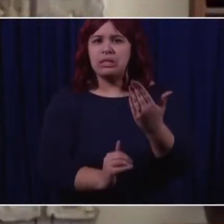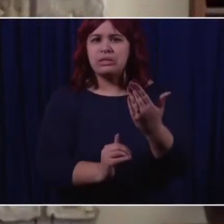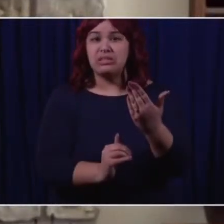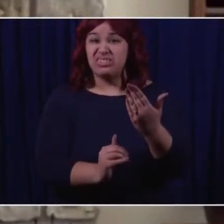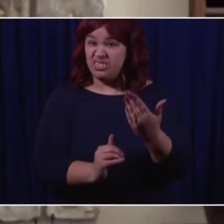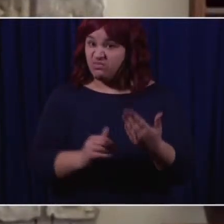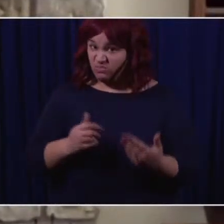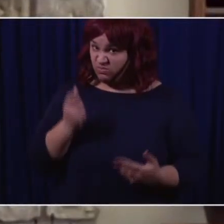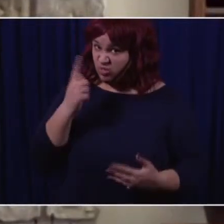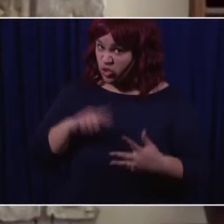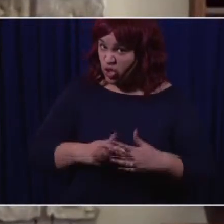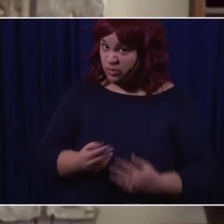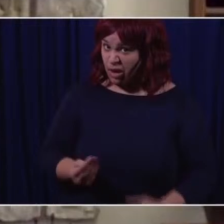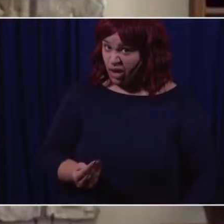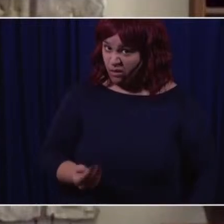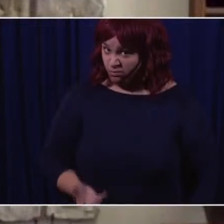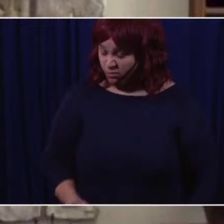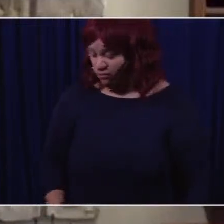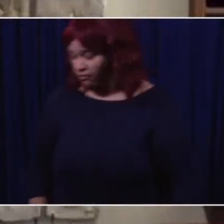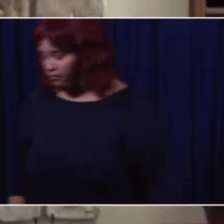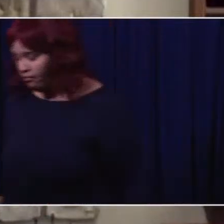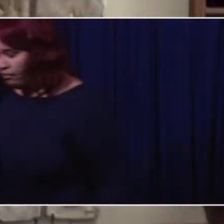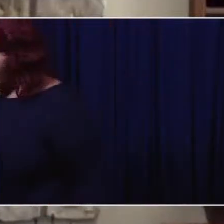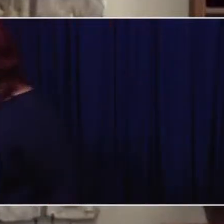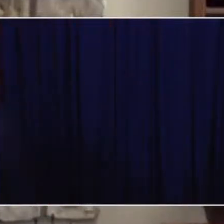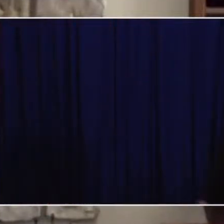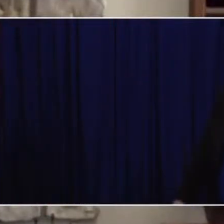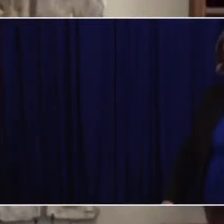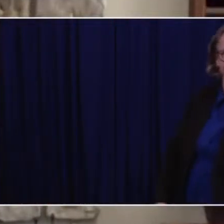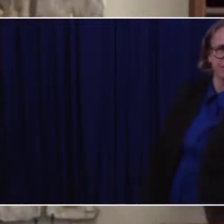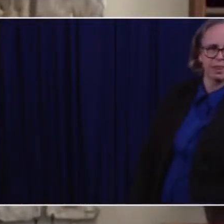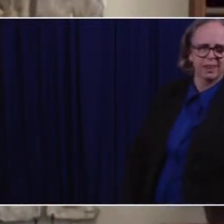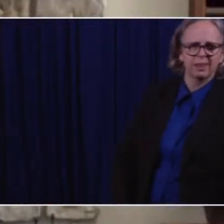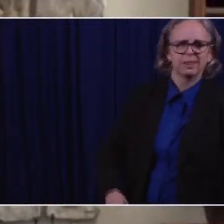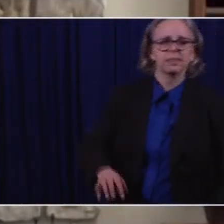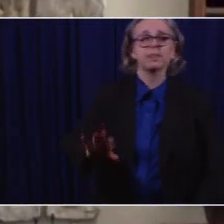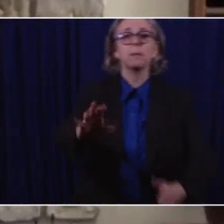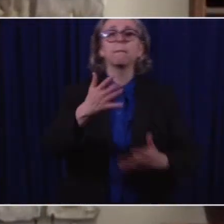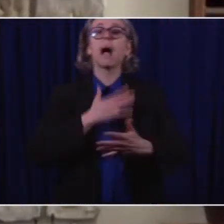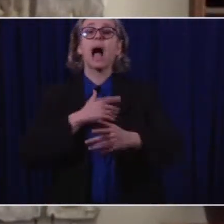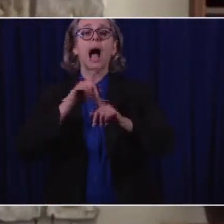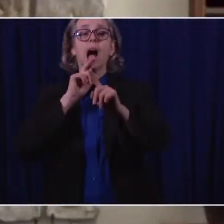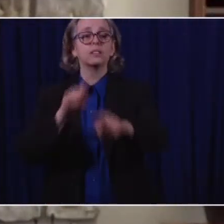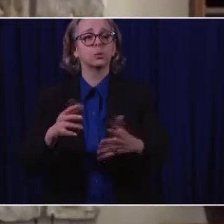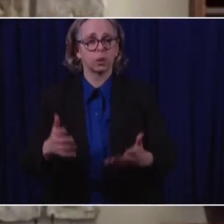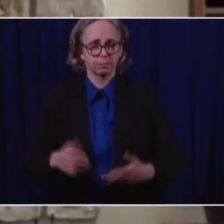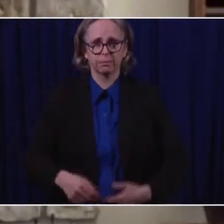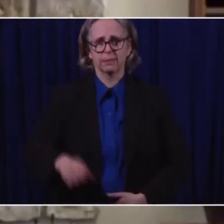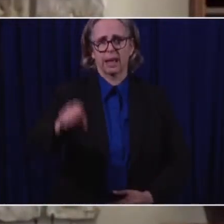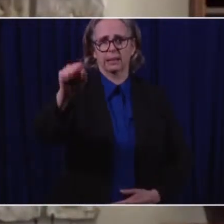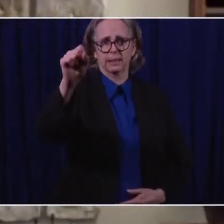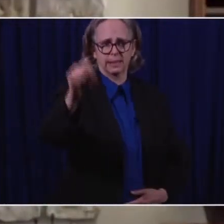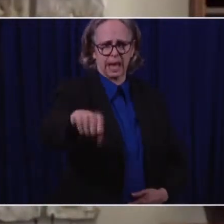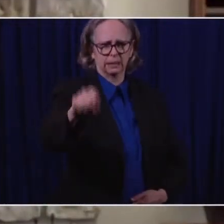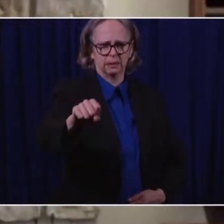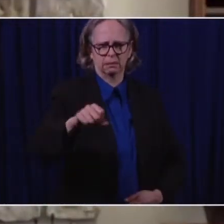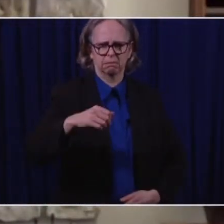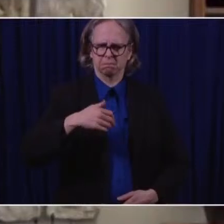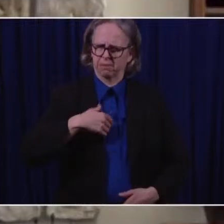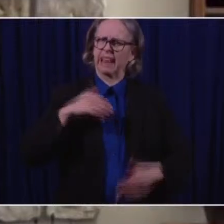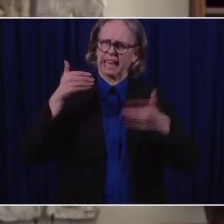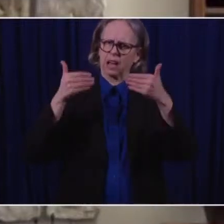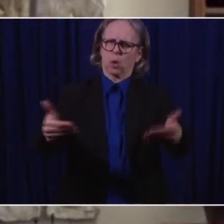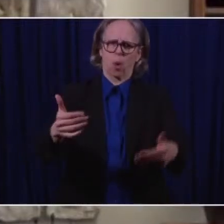when people, first of all, the answer is yes, they can get that. What we think is going to happen in most